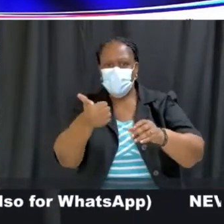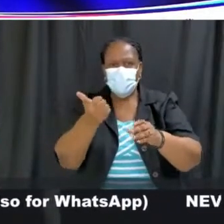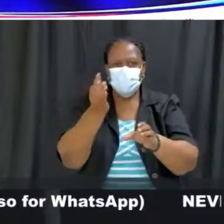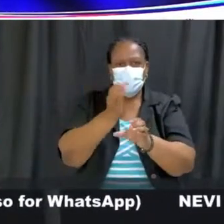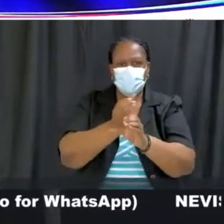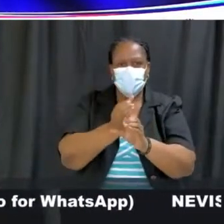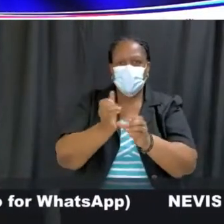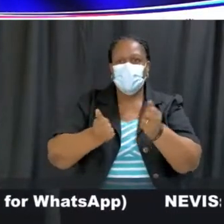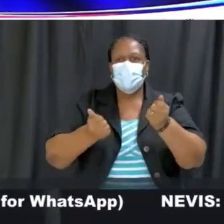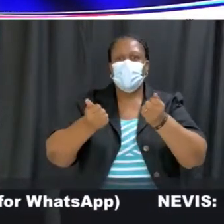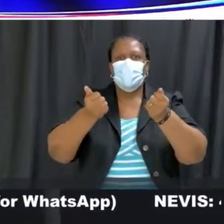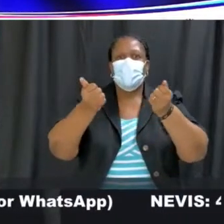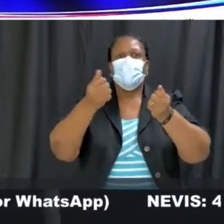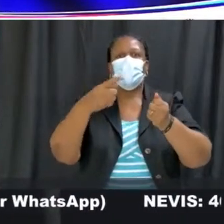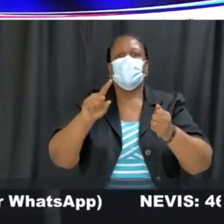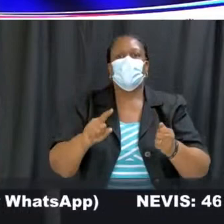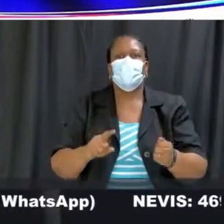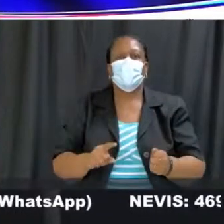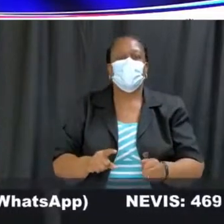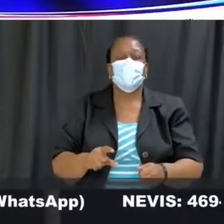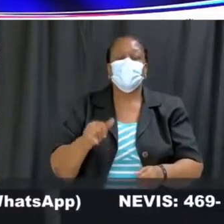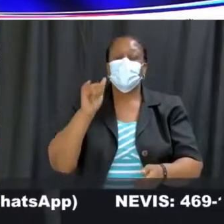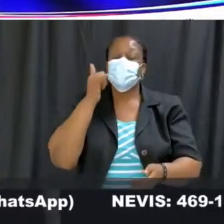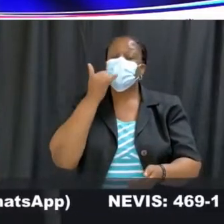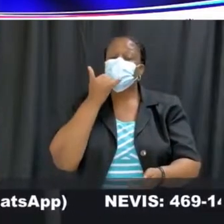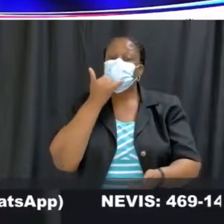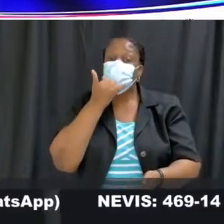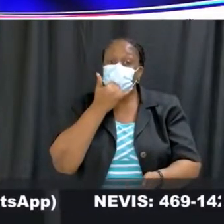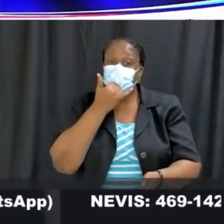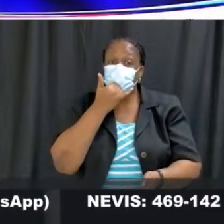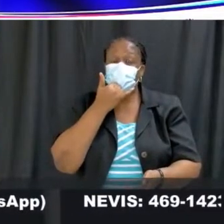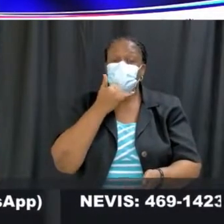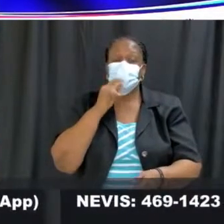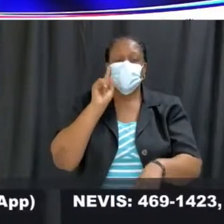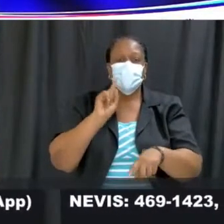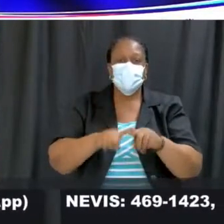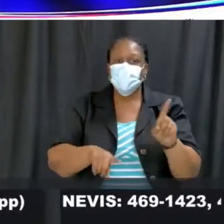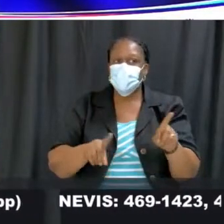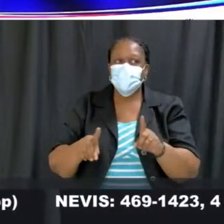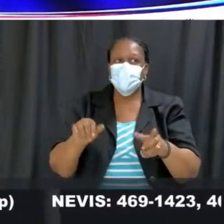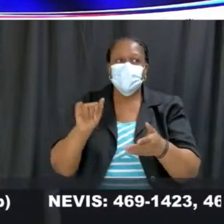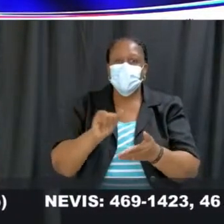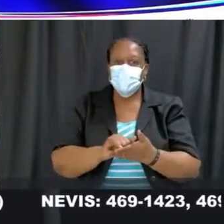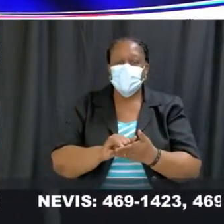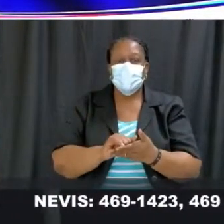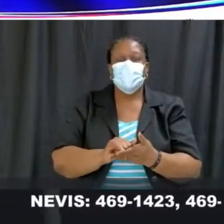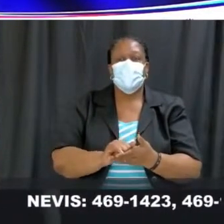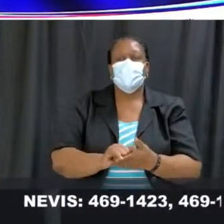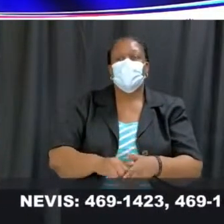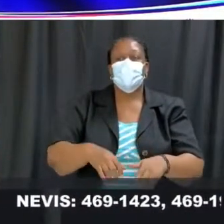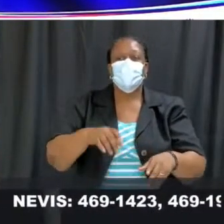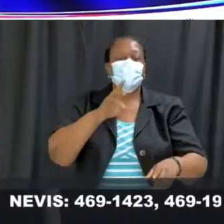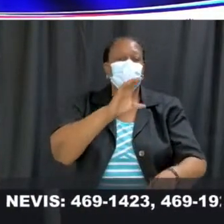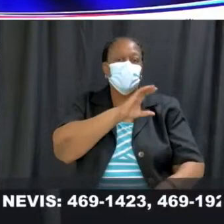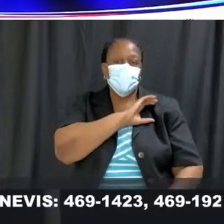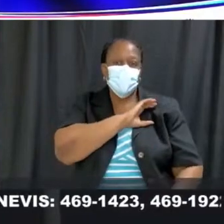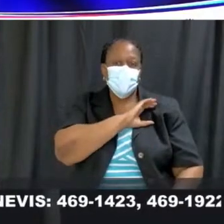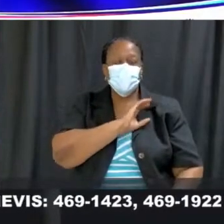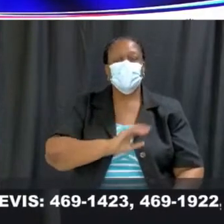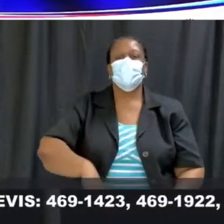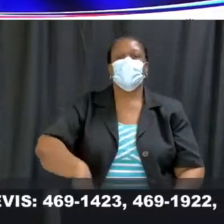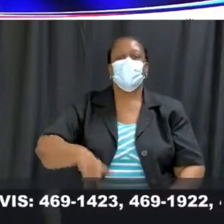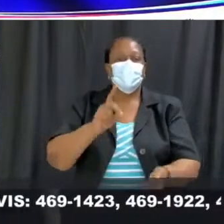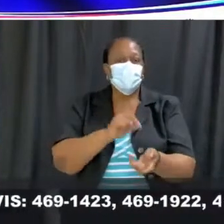Task force, whoever in the task force, security forces, the medical team, we cannot do it alone. If you do not